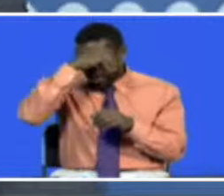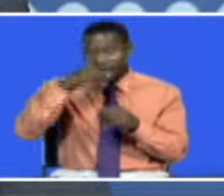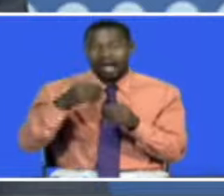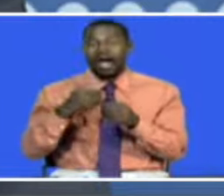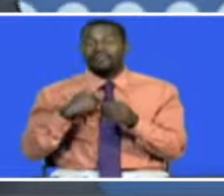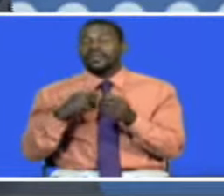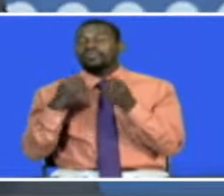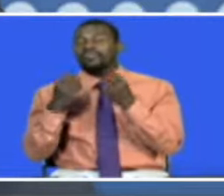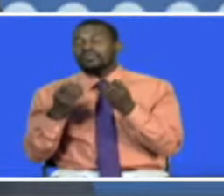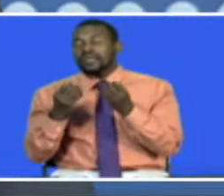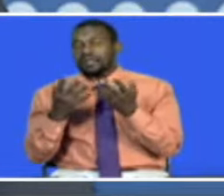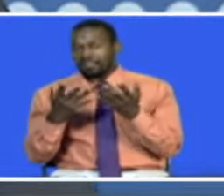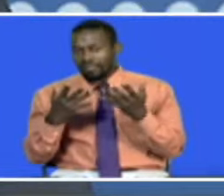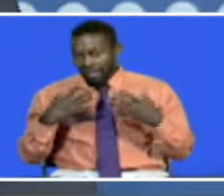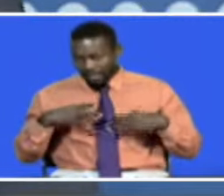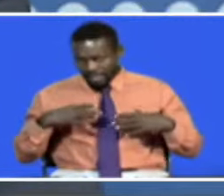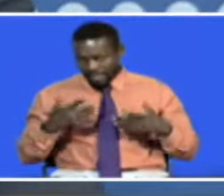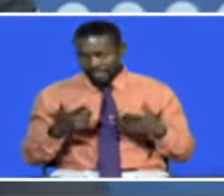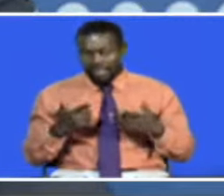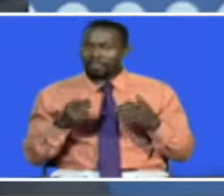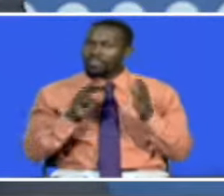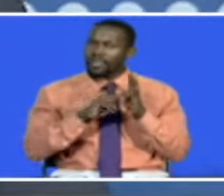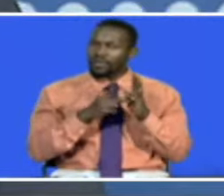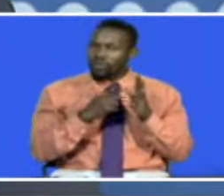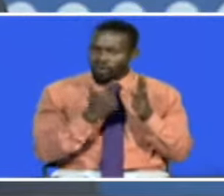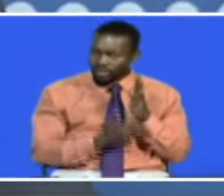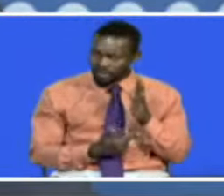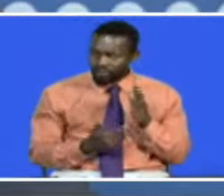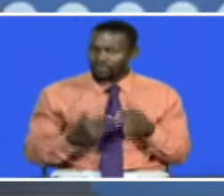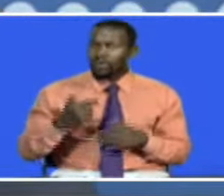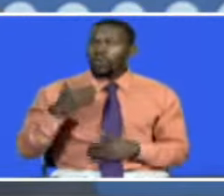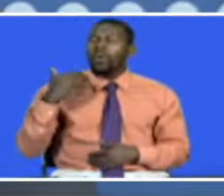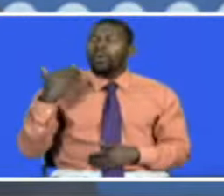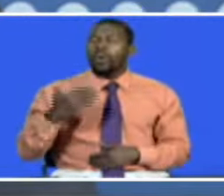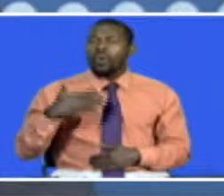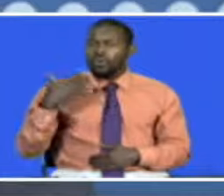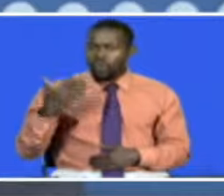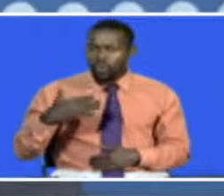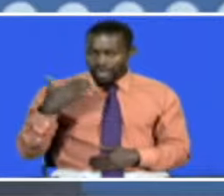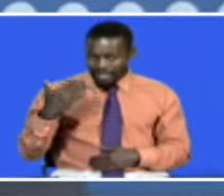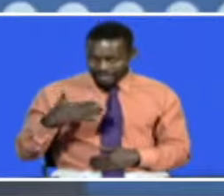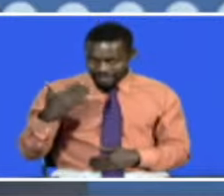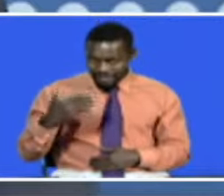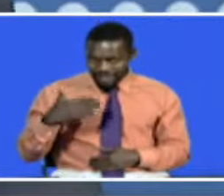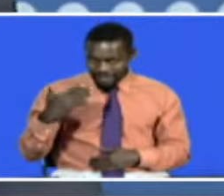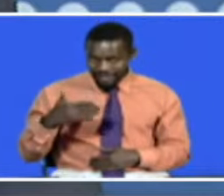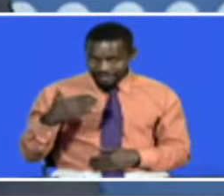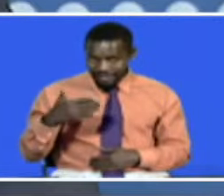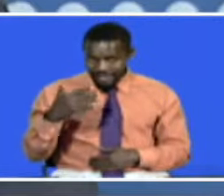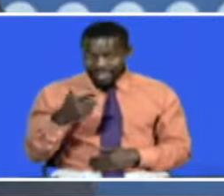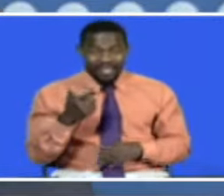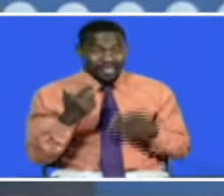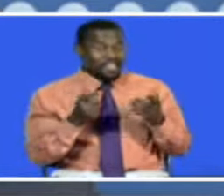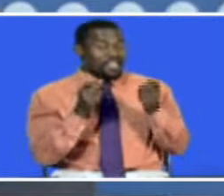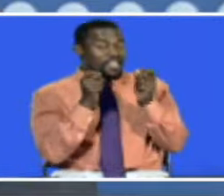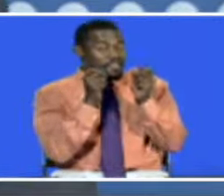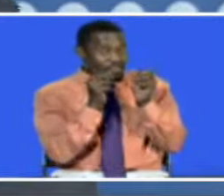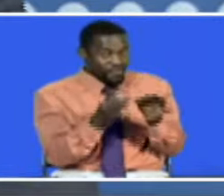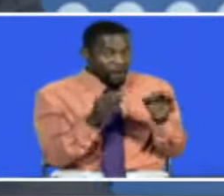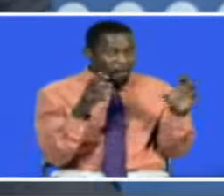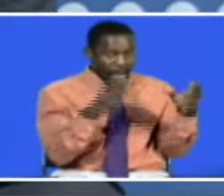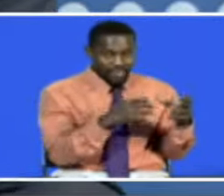in such matters, the parties that are in coalition against you will vote to a man to remove